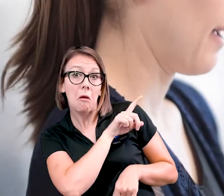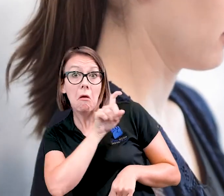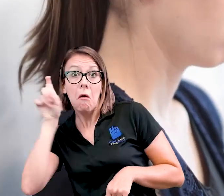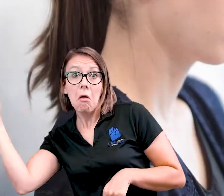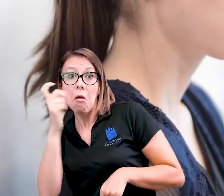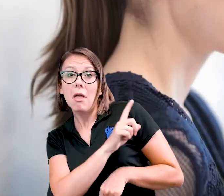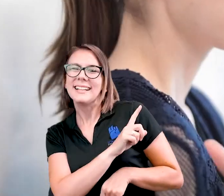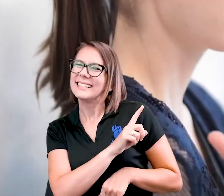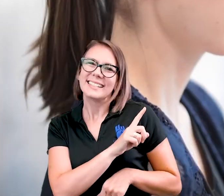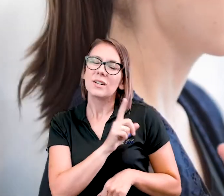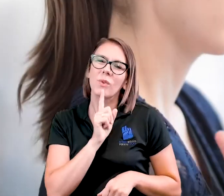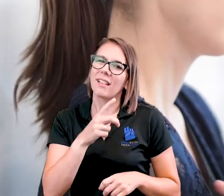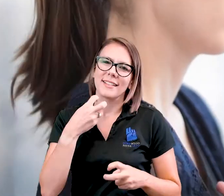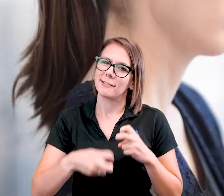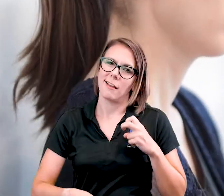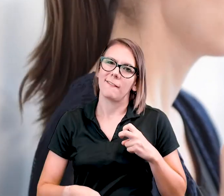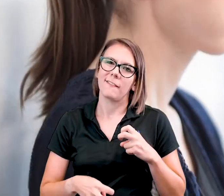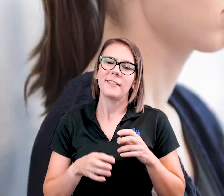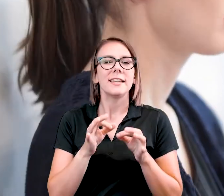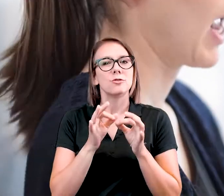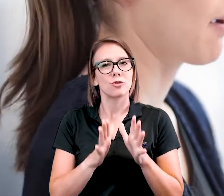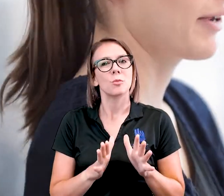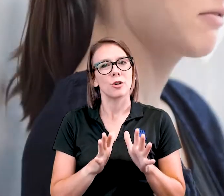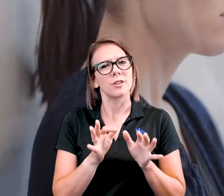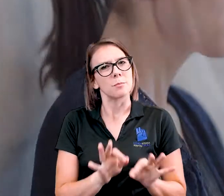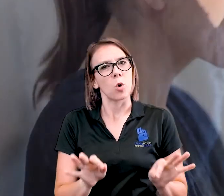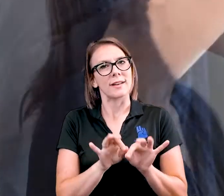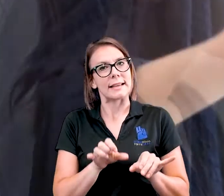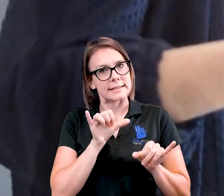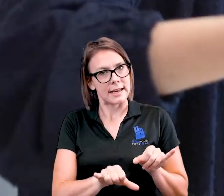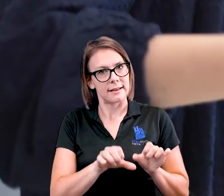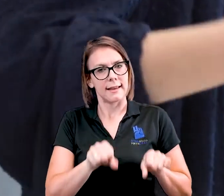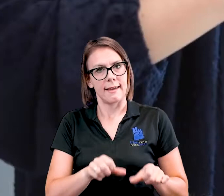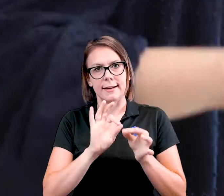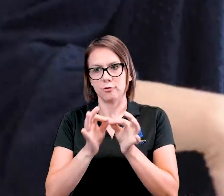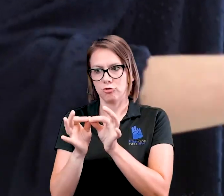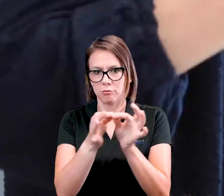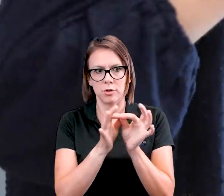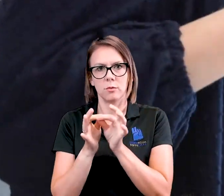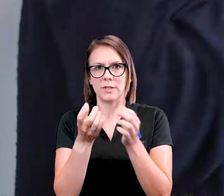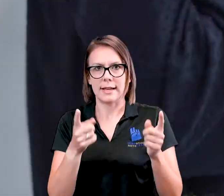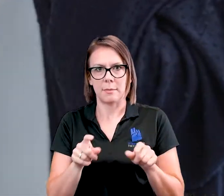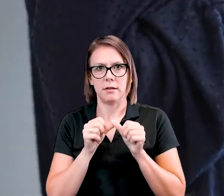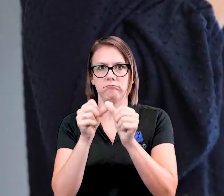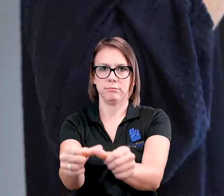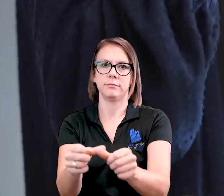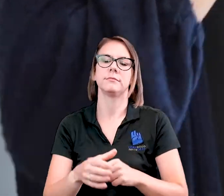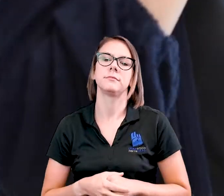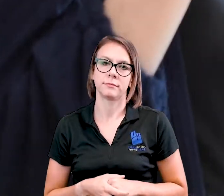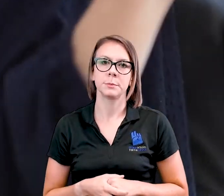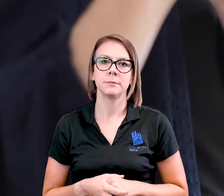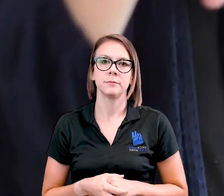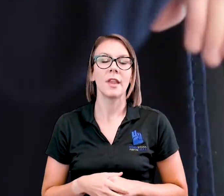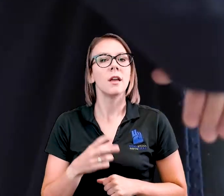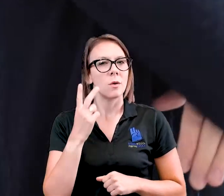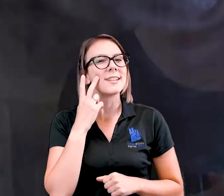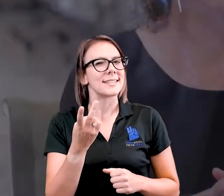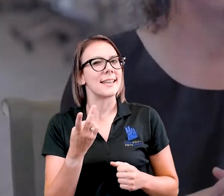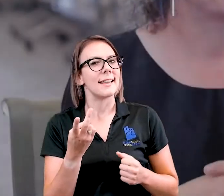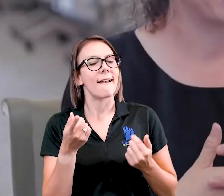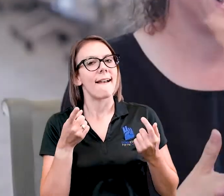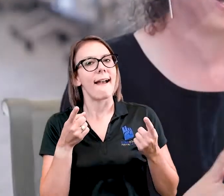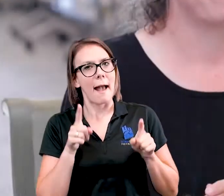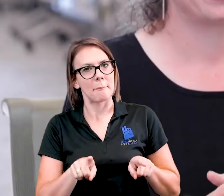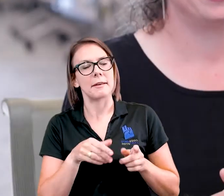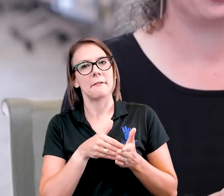your copies, it's difficult for the interpreter to do that so that they can continue to interpret for the student and what's happening in the classroom. We